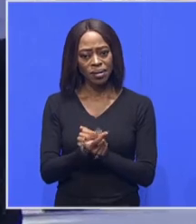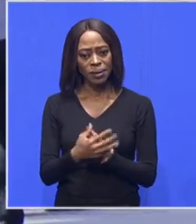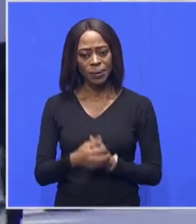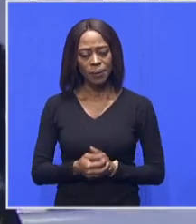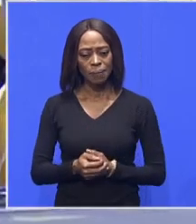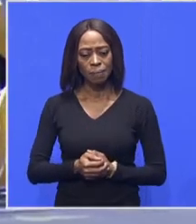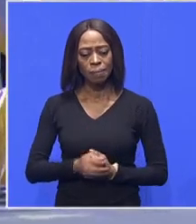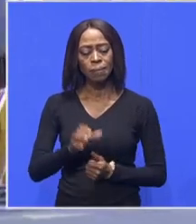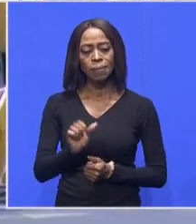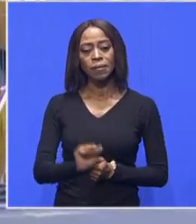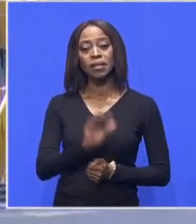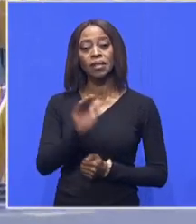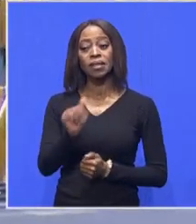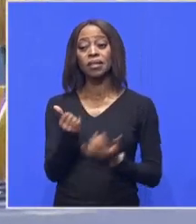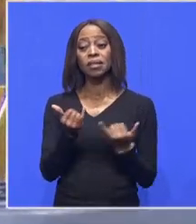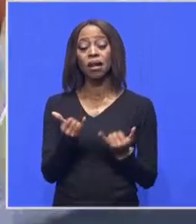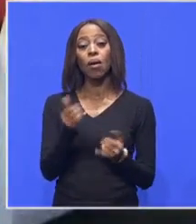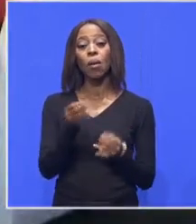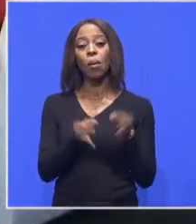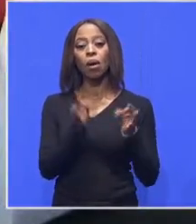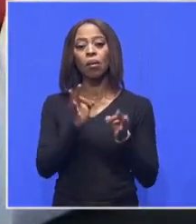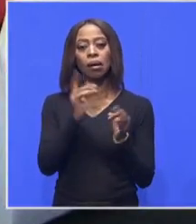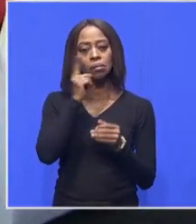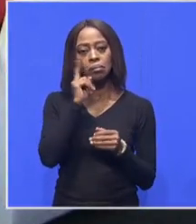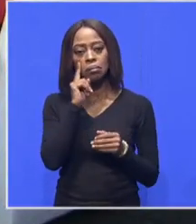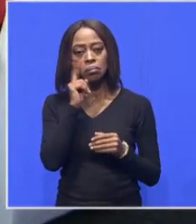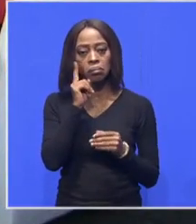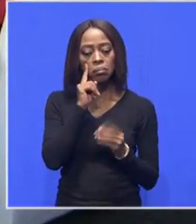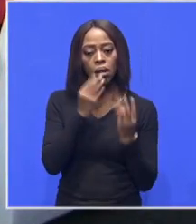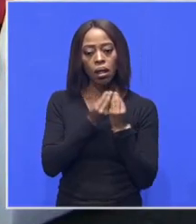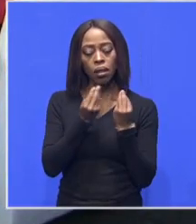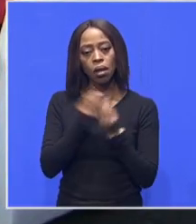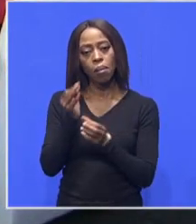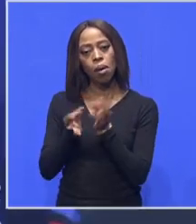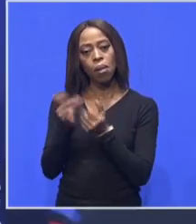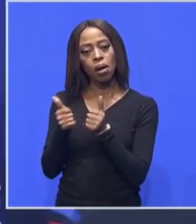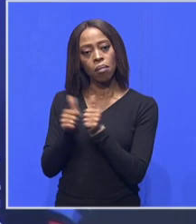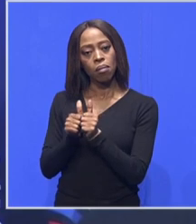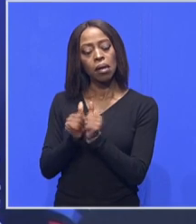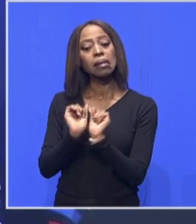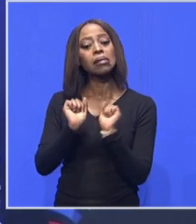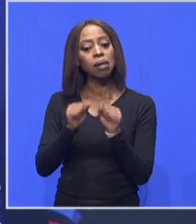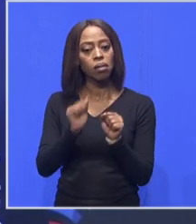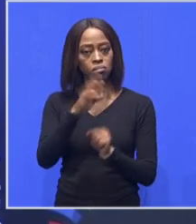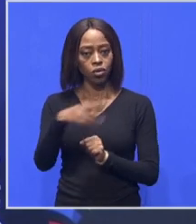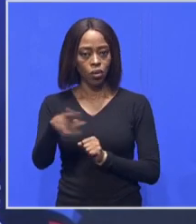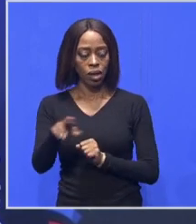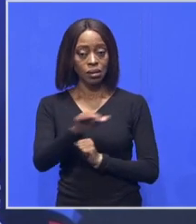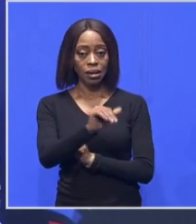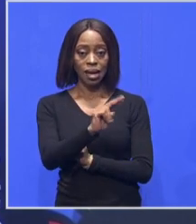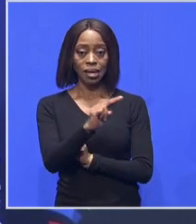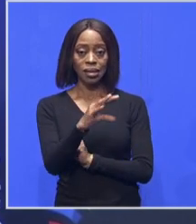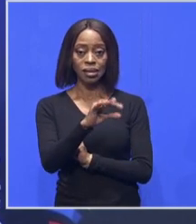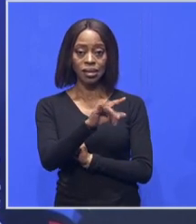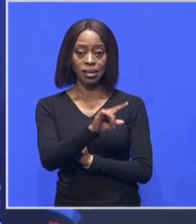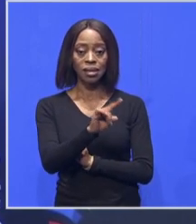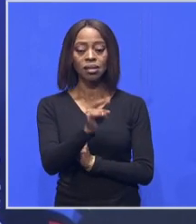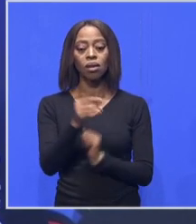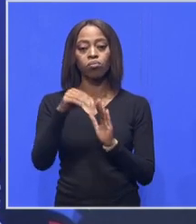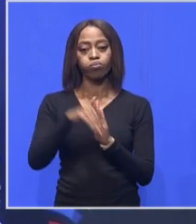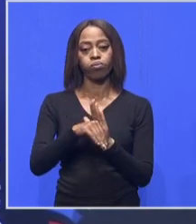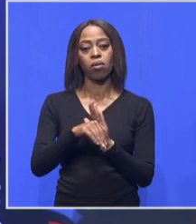South Africa is currently in a political experiment, right, in terms of coalition. So it's an undeniable fact that the African National Congress is going to drop